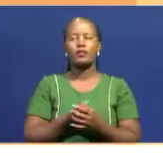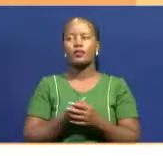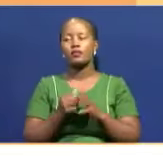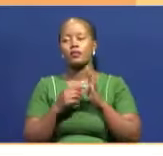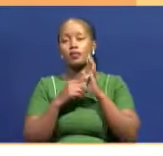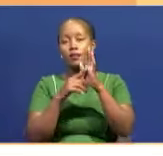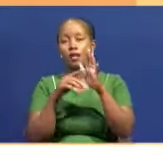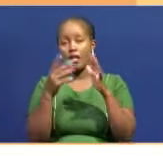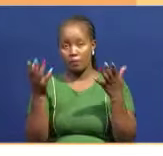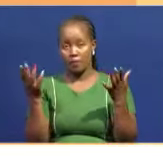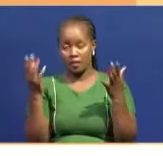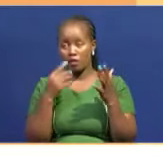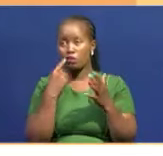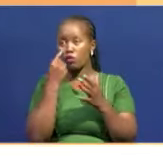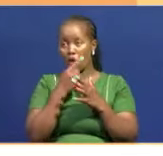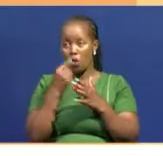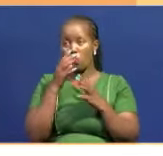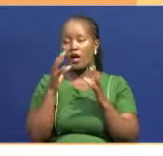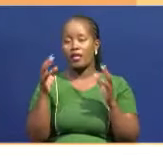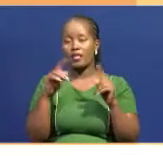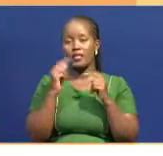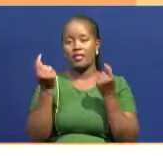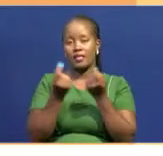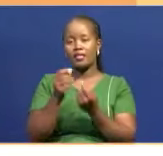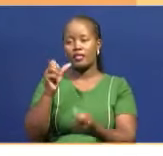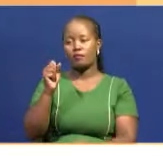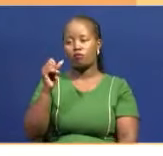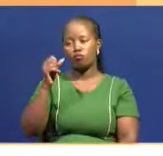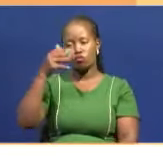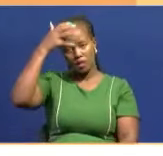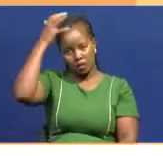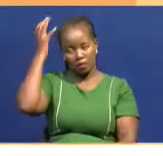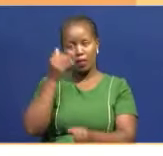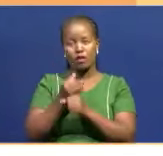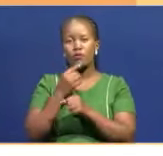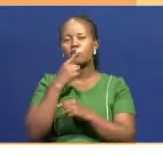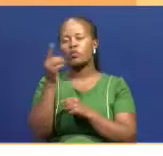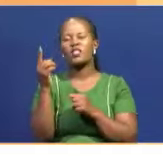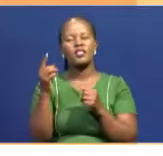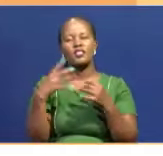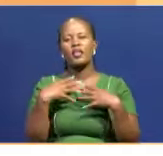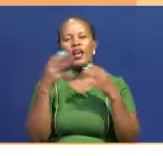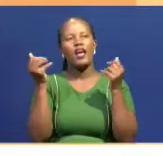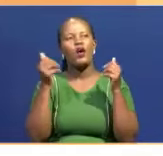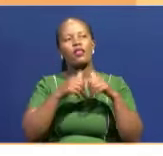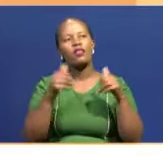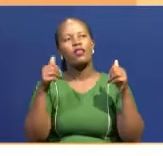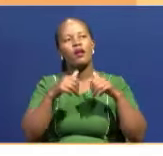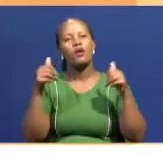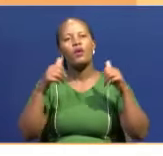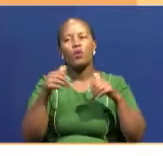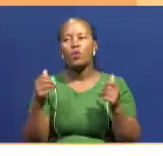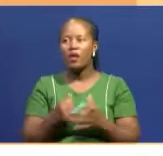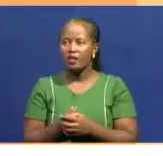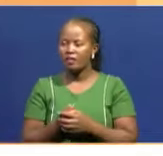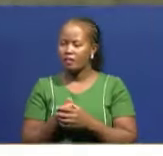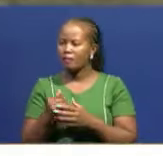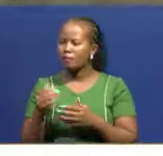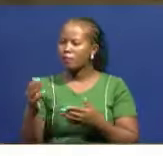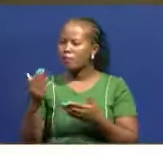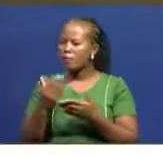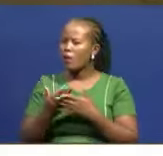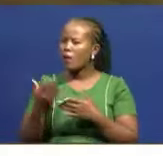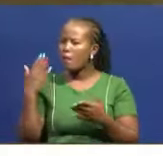with those who are in the Simba setup, to ensure that they're in the right condition all the time? Well, I know there was a calibration